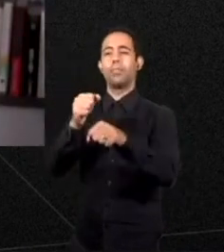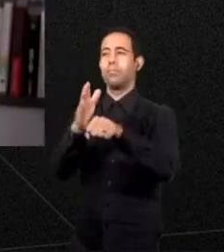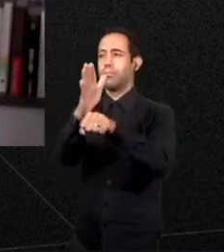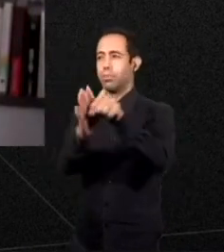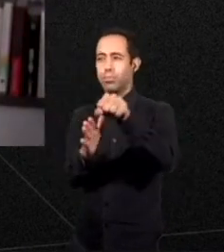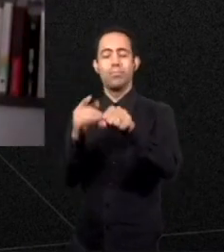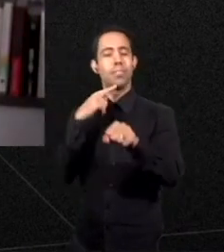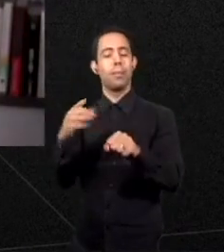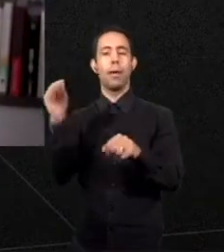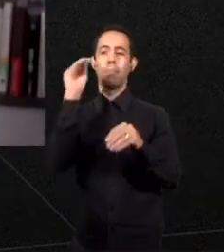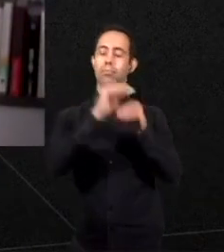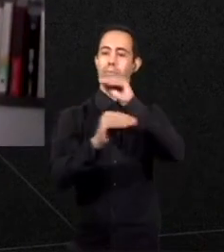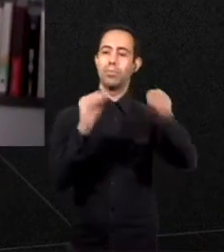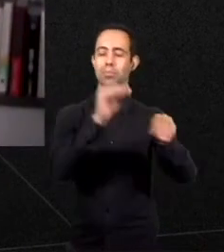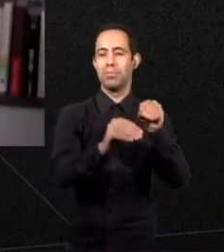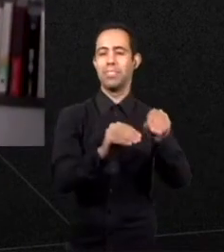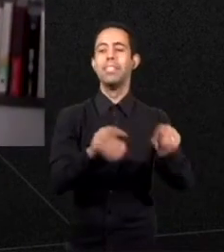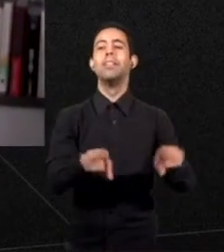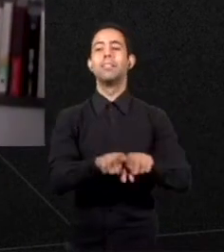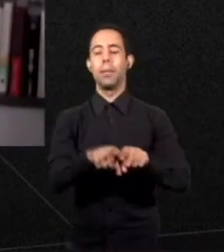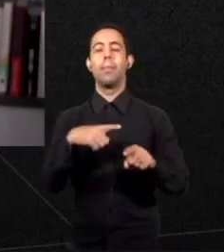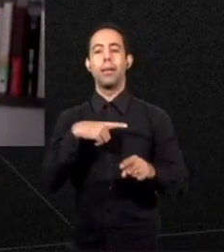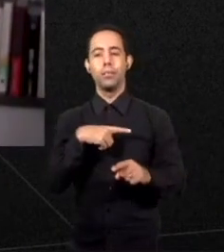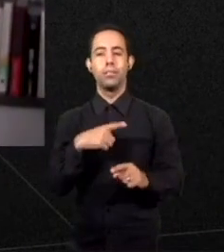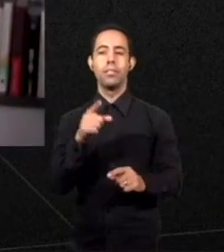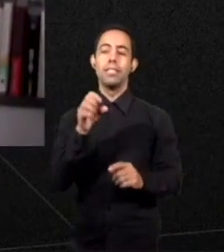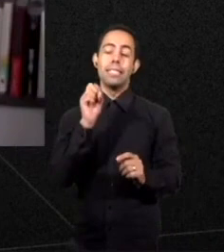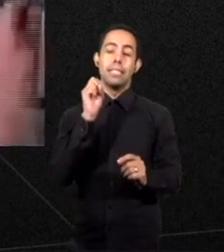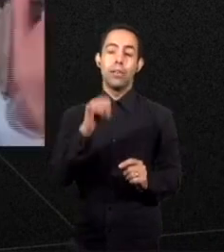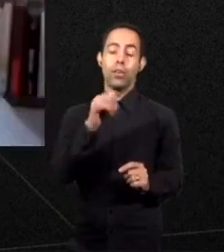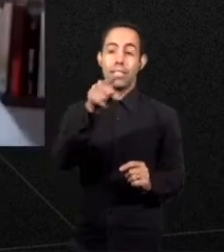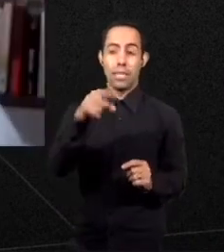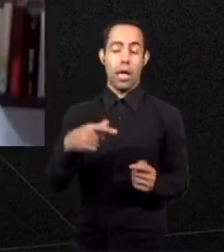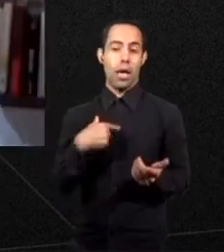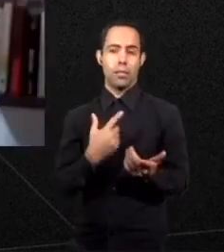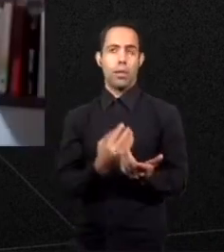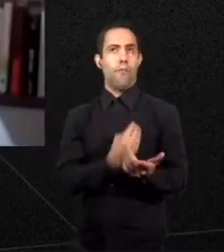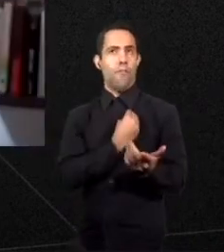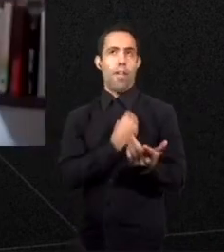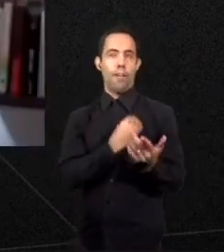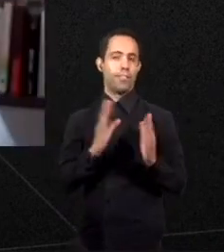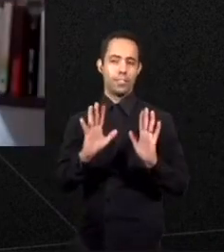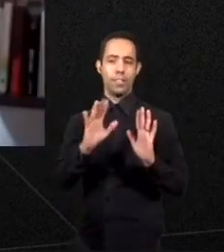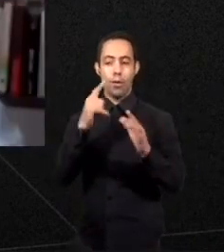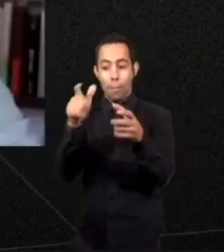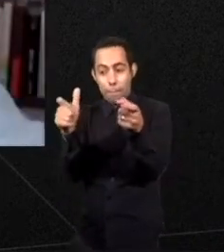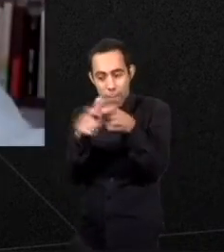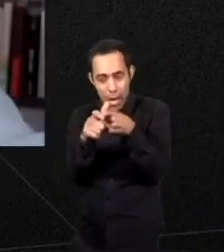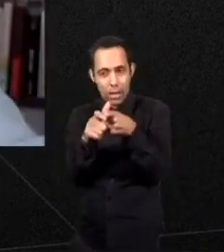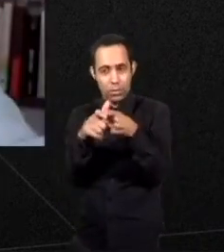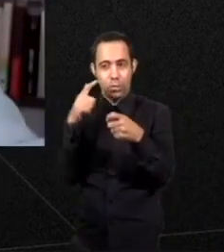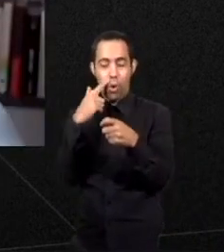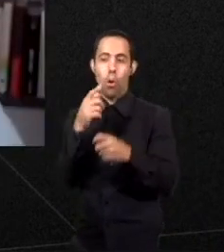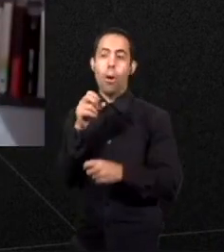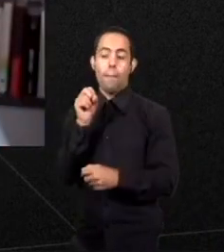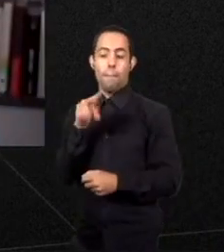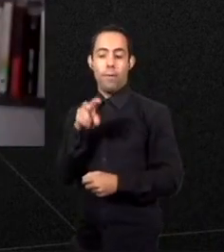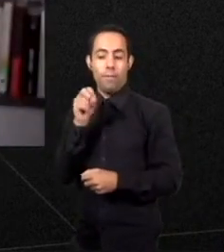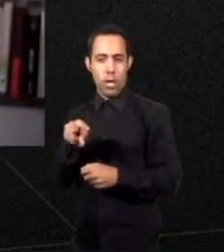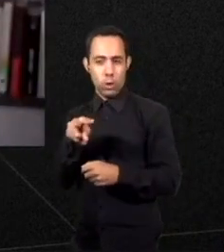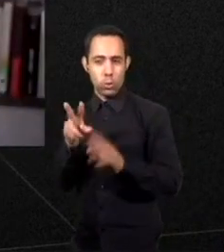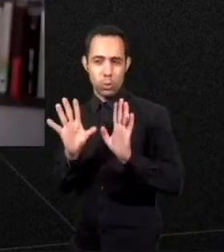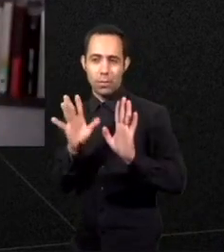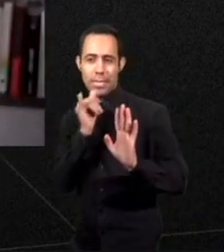it, if you live in a small hunter-gatherer band and you caught a virus from a bat, that's not too bad. Maybe you're